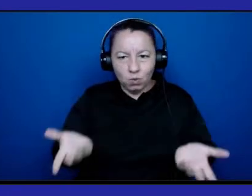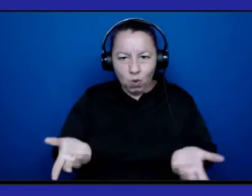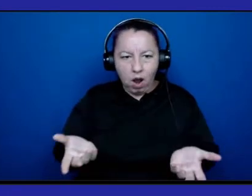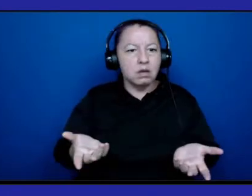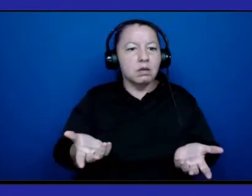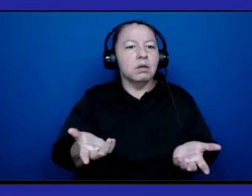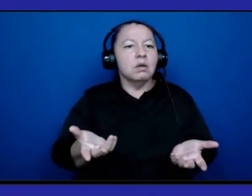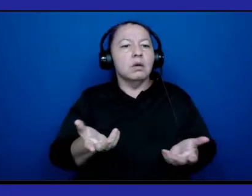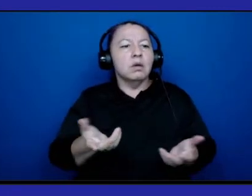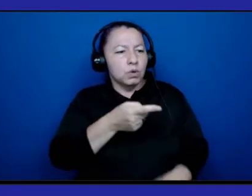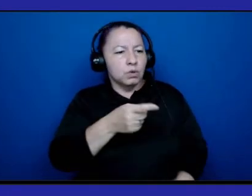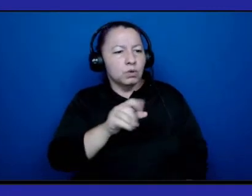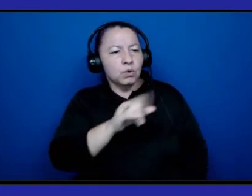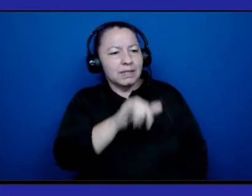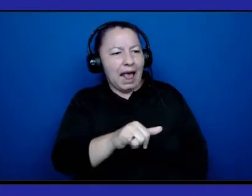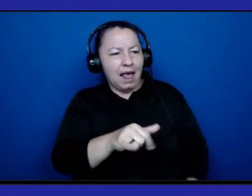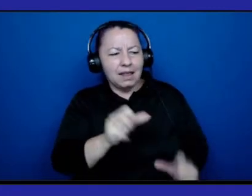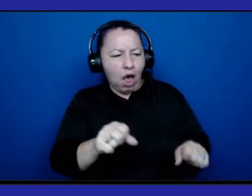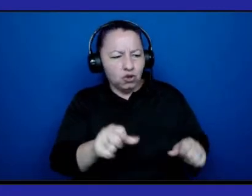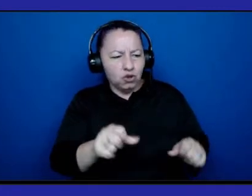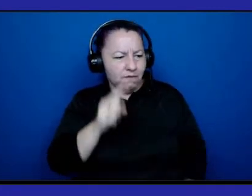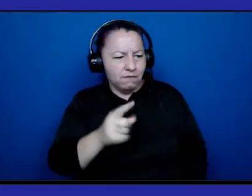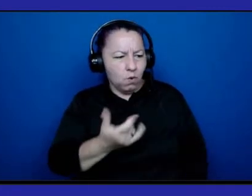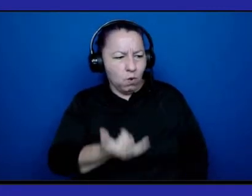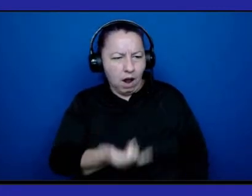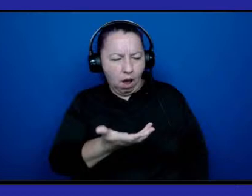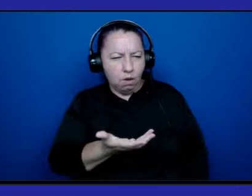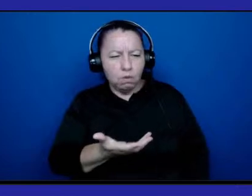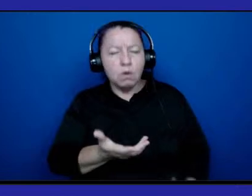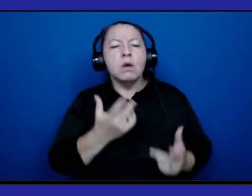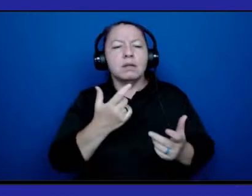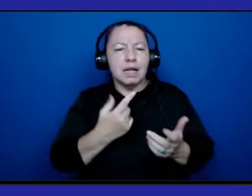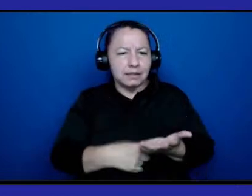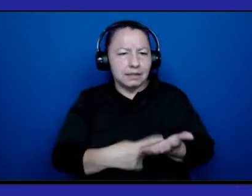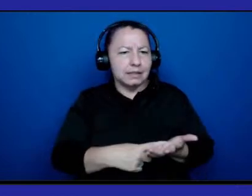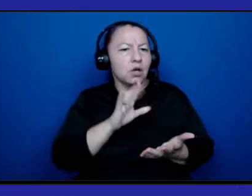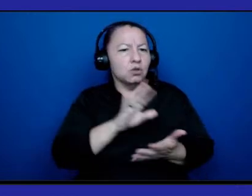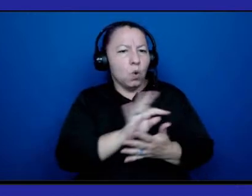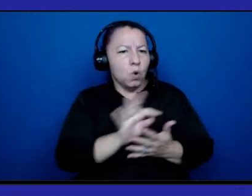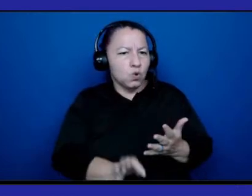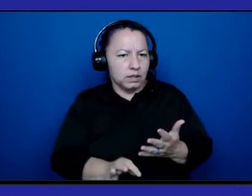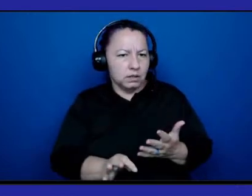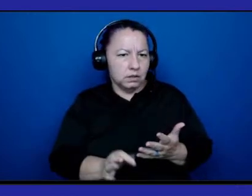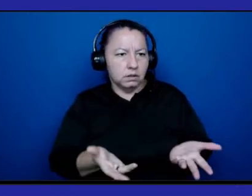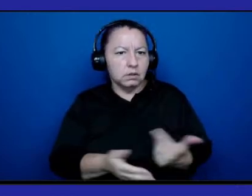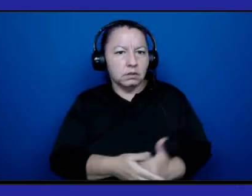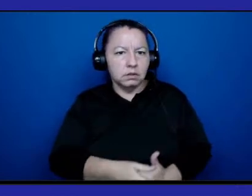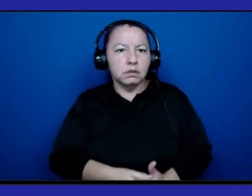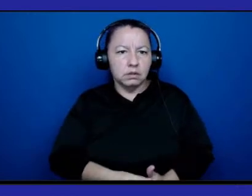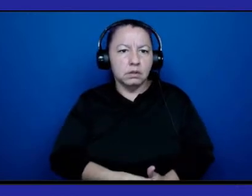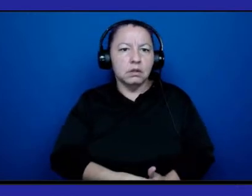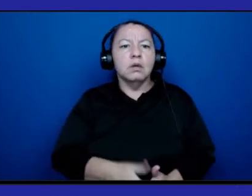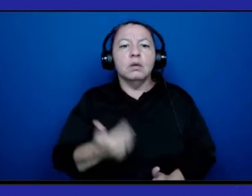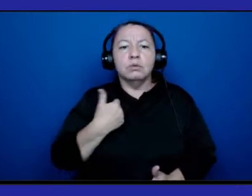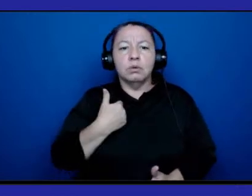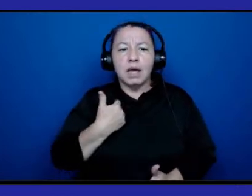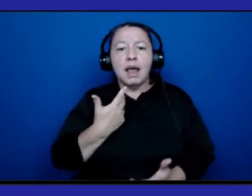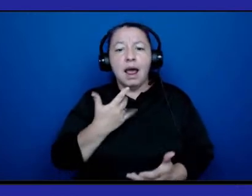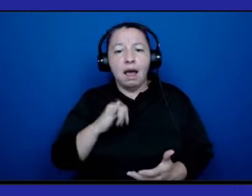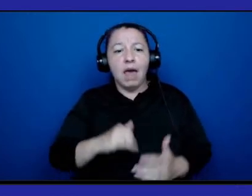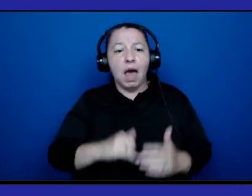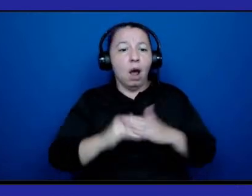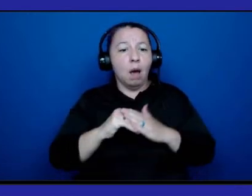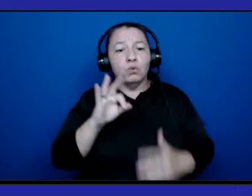Sally, eligible for? Let's go through what your choices are. And so they've gotten up to 90. I don't know how